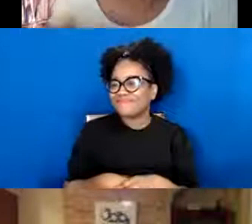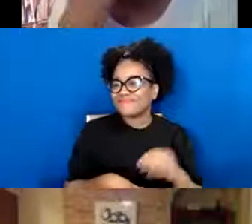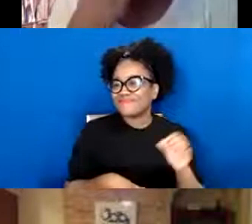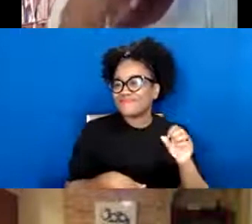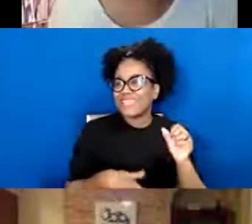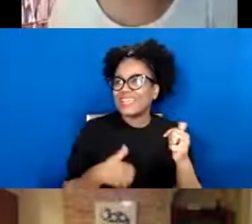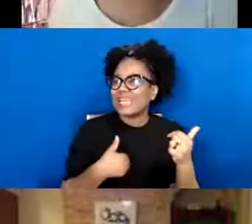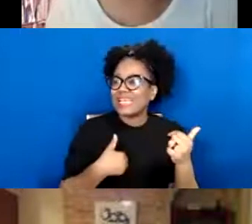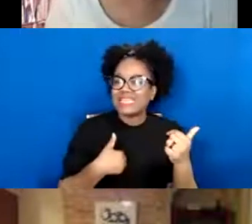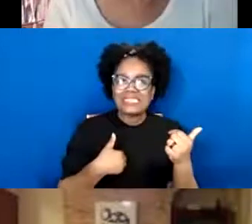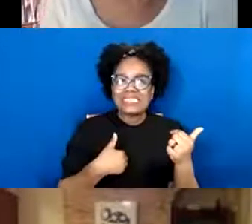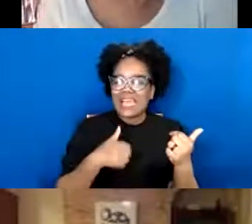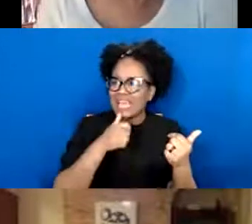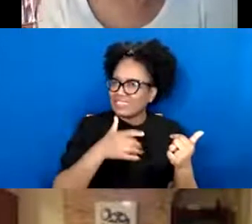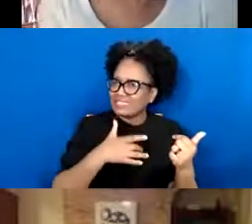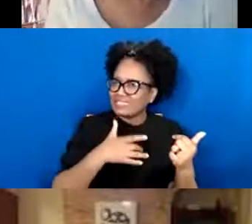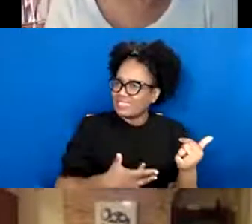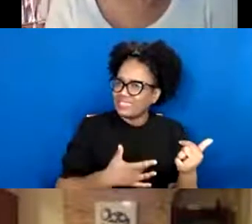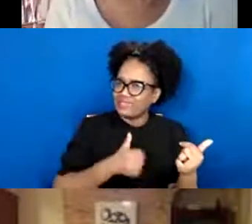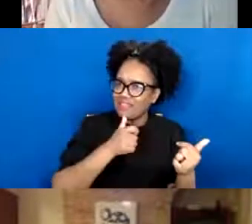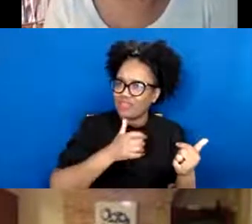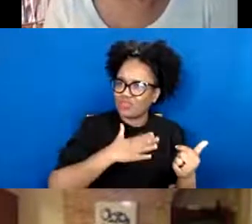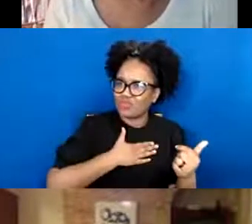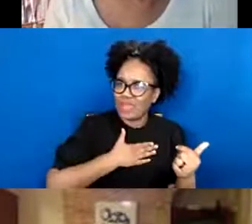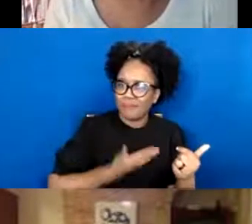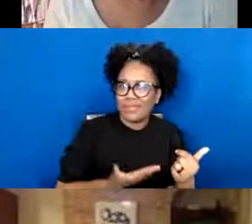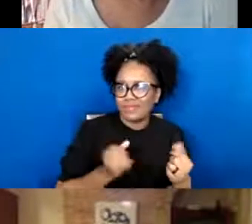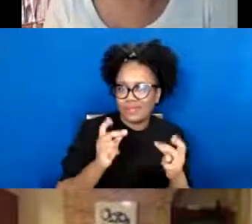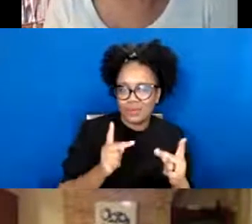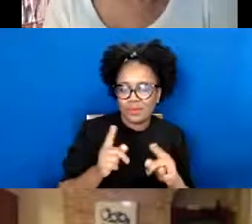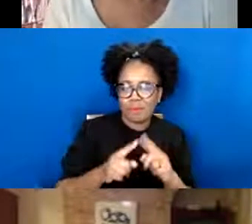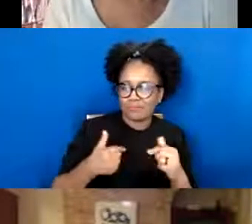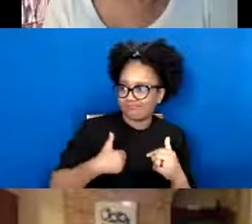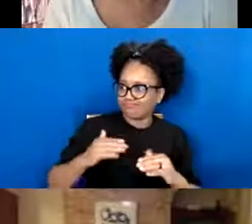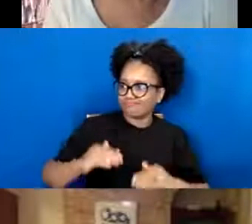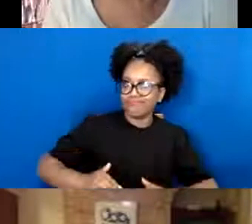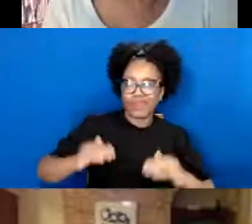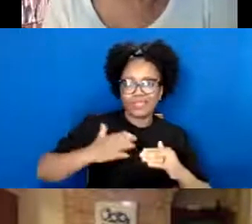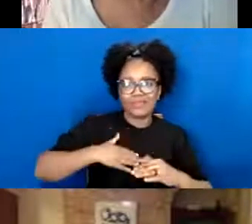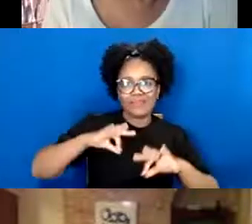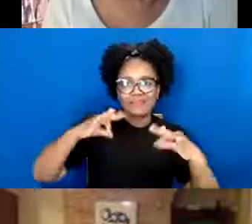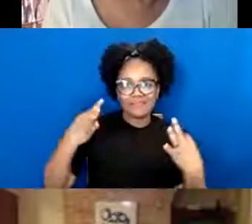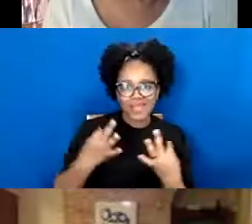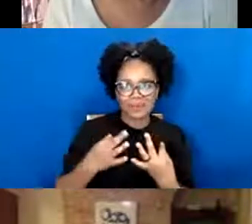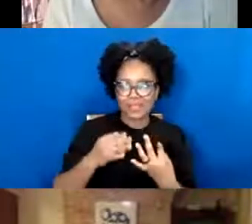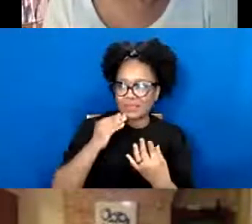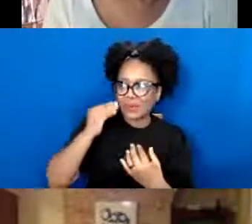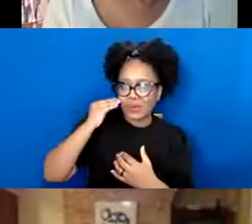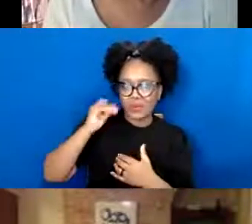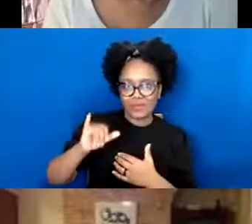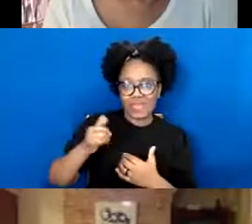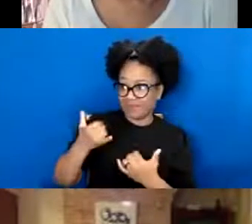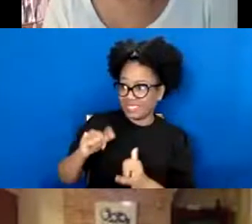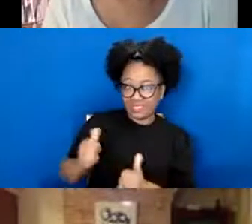I raised my family in the house that I'm still in. Yes. And this is our 40th year in this house.